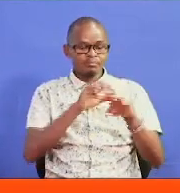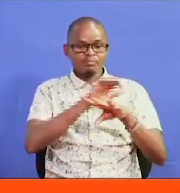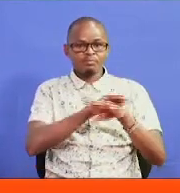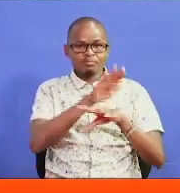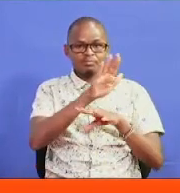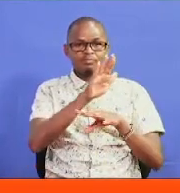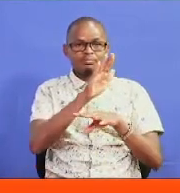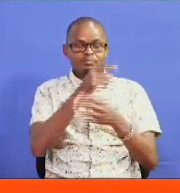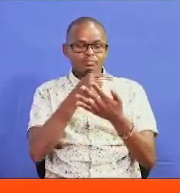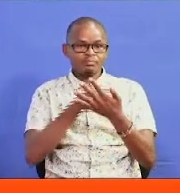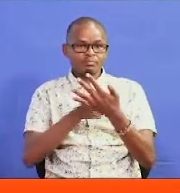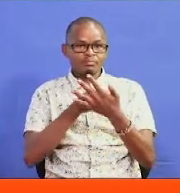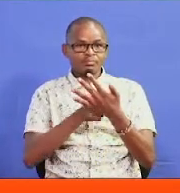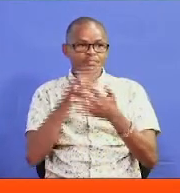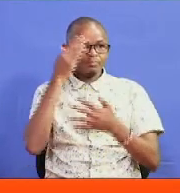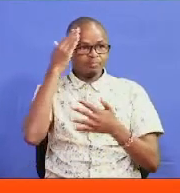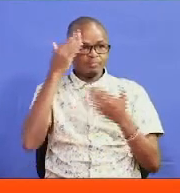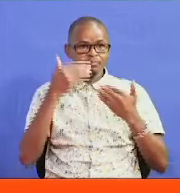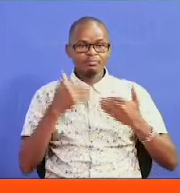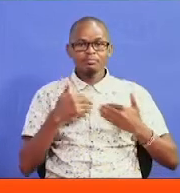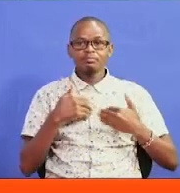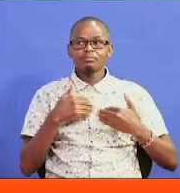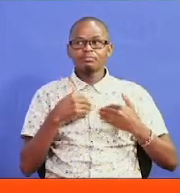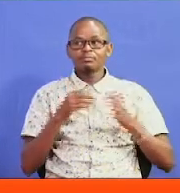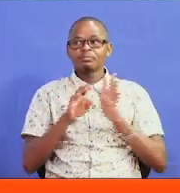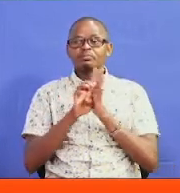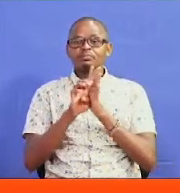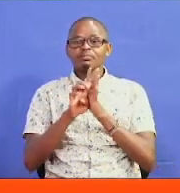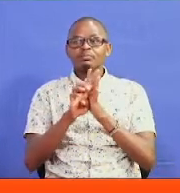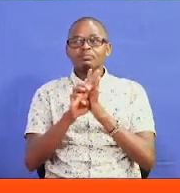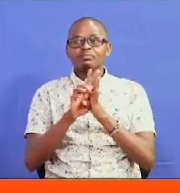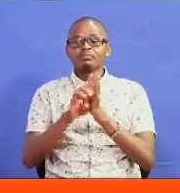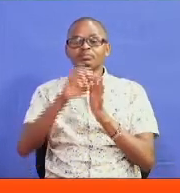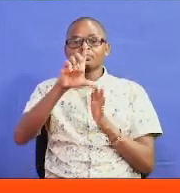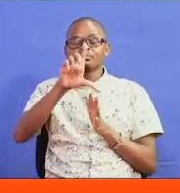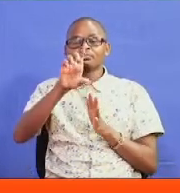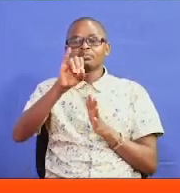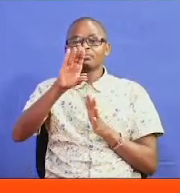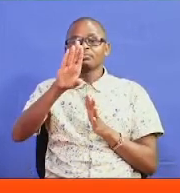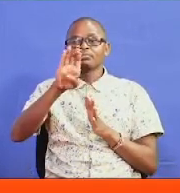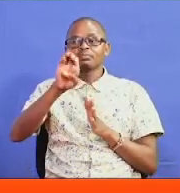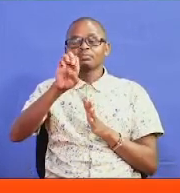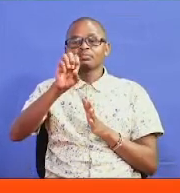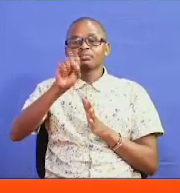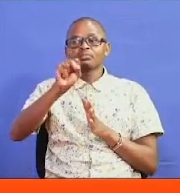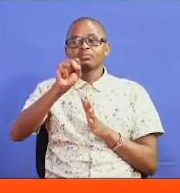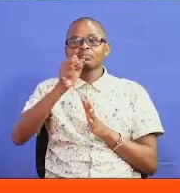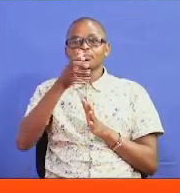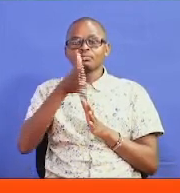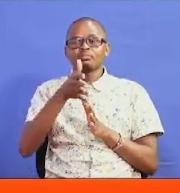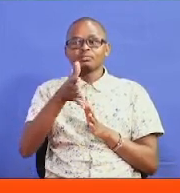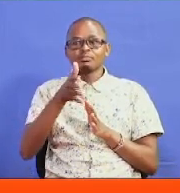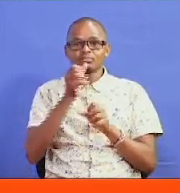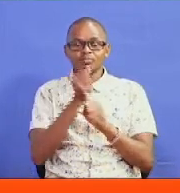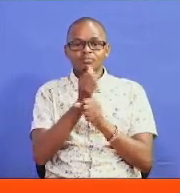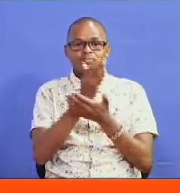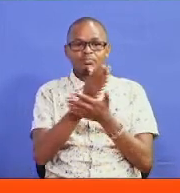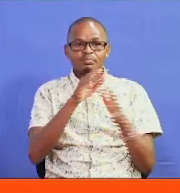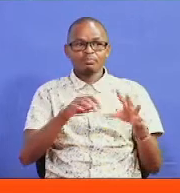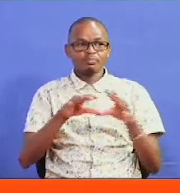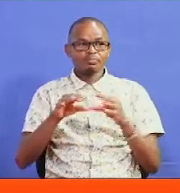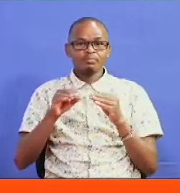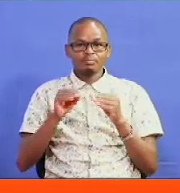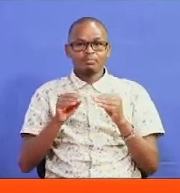yourself vaccinated. We have, for example, the rabies vaccine available. Then ensure to take it